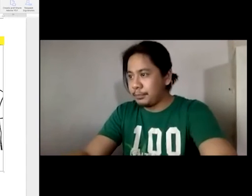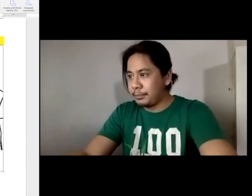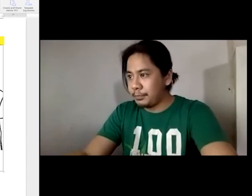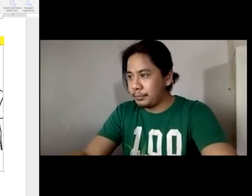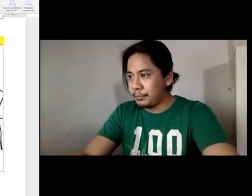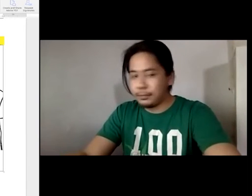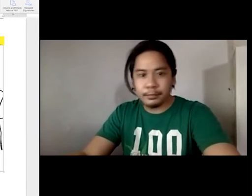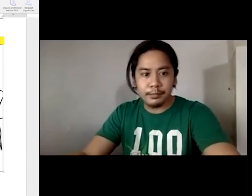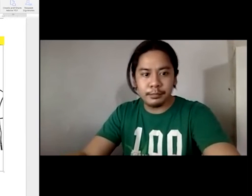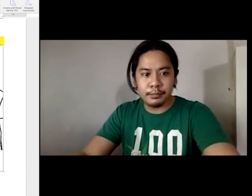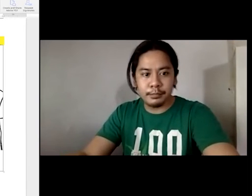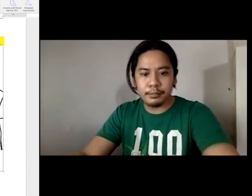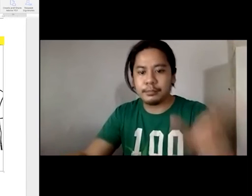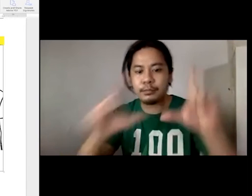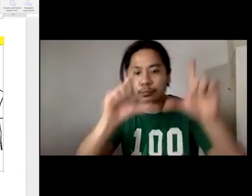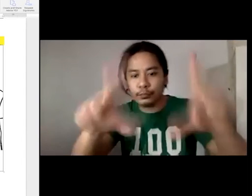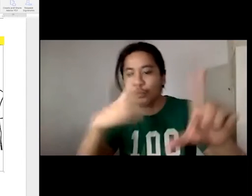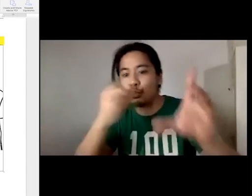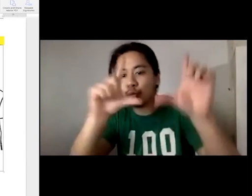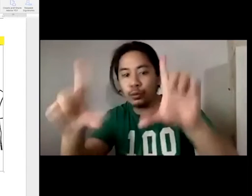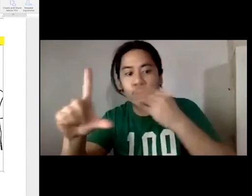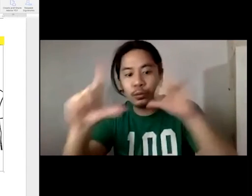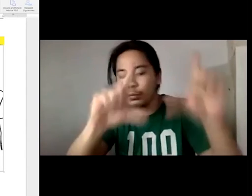This book have what?